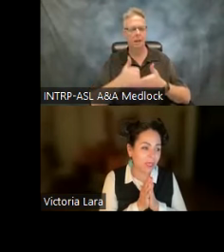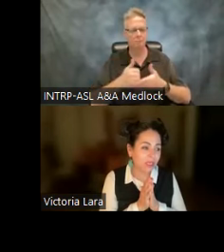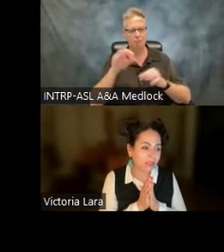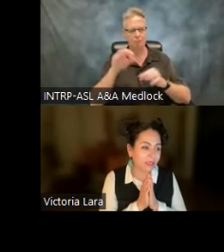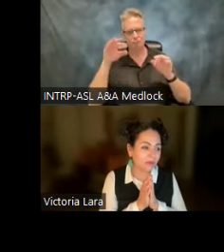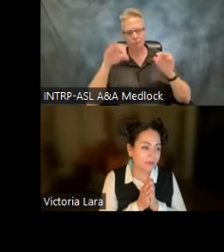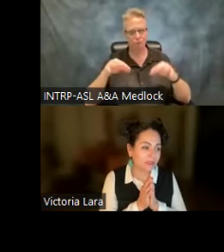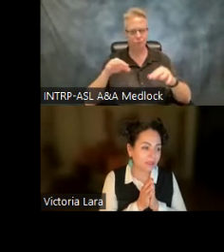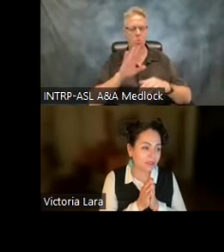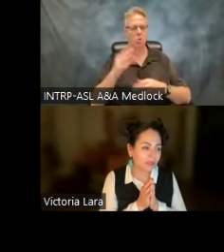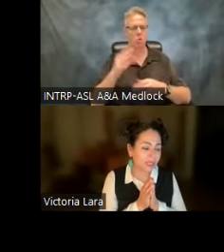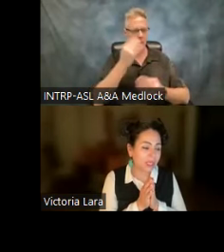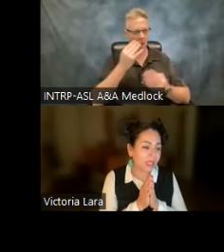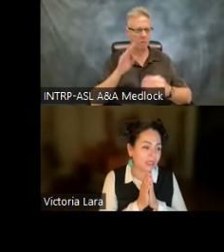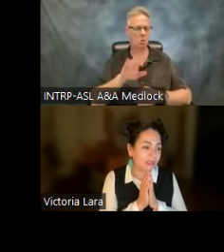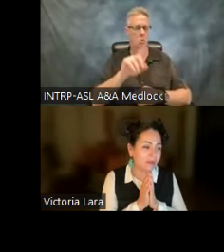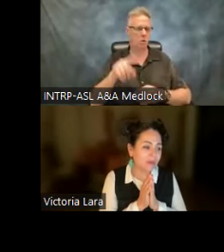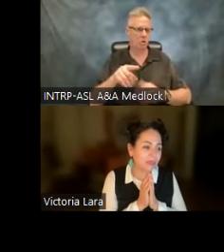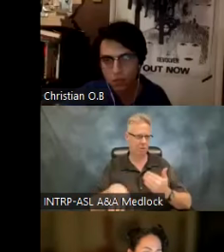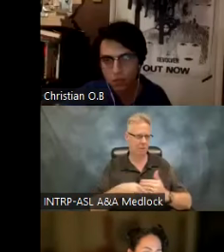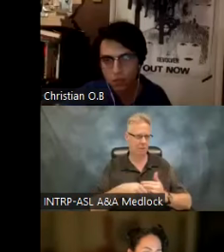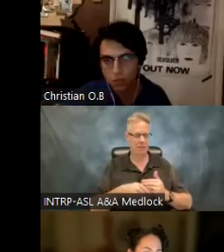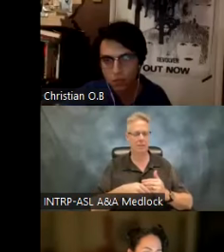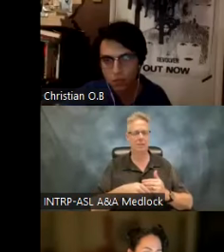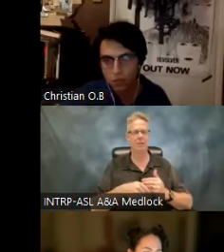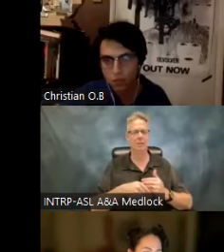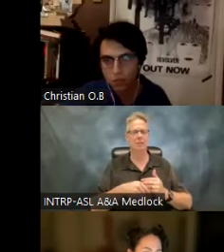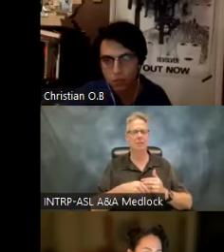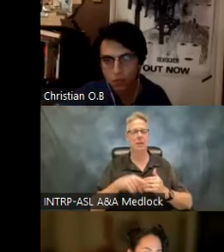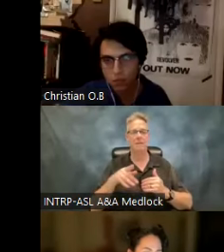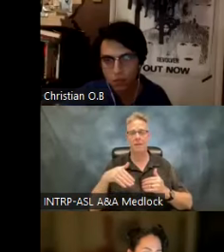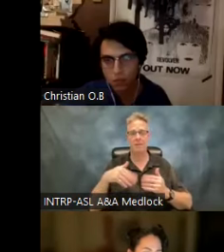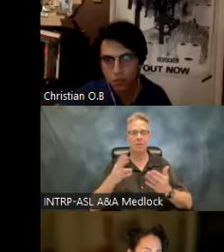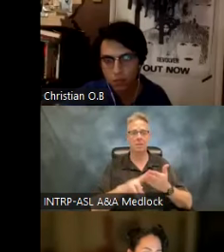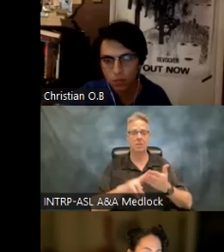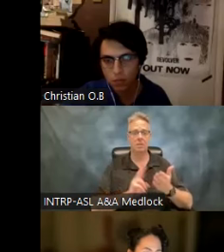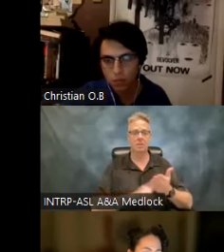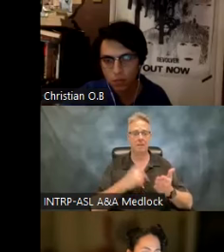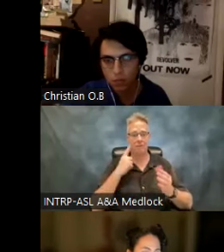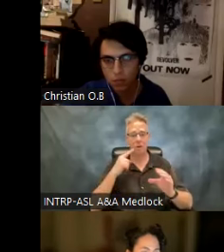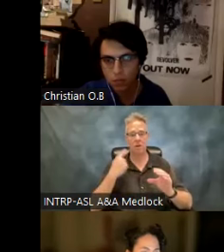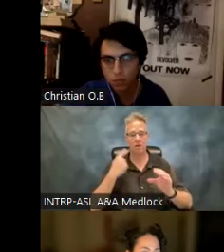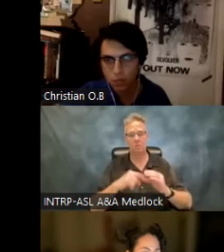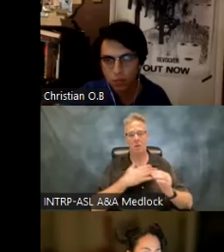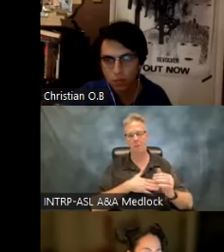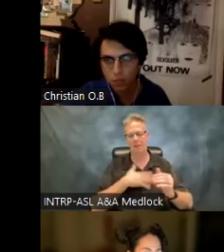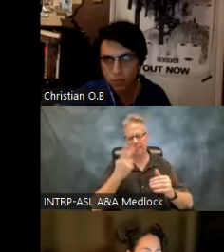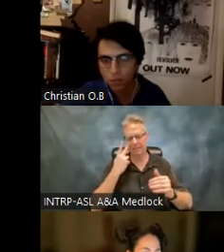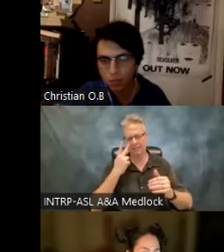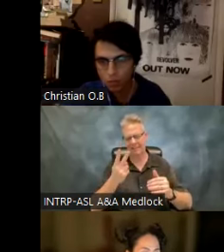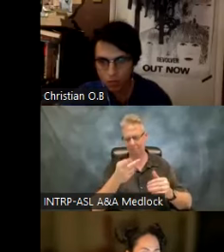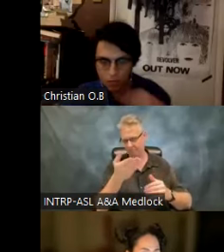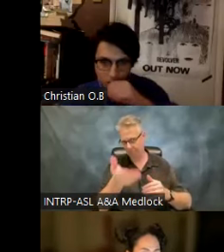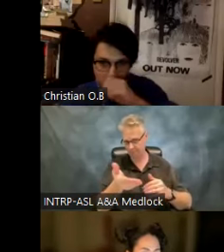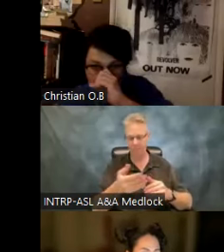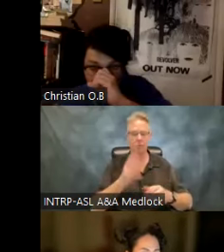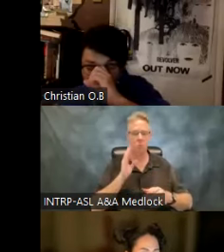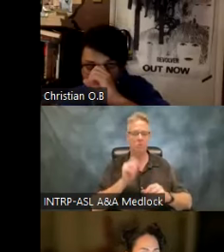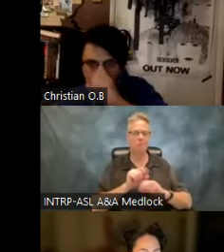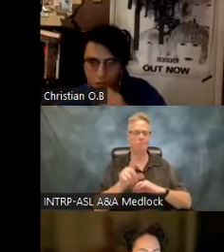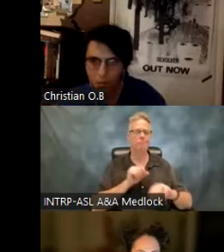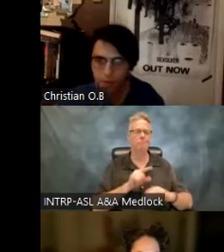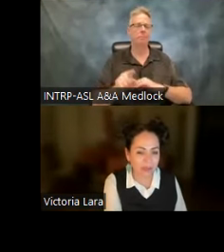your thoughts and questions. And if you're not already signed up to email updates, please also sign up to receive updates